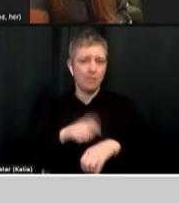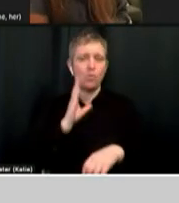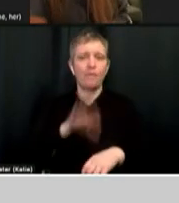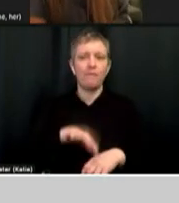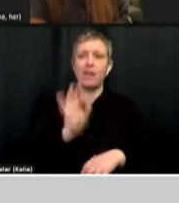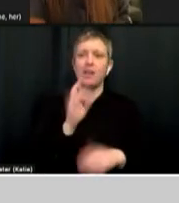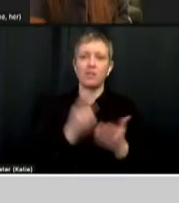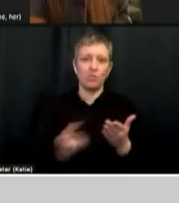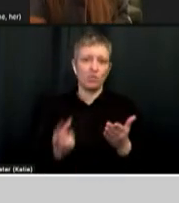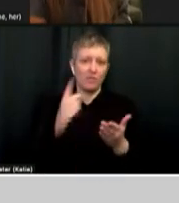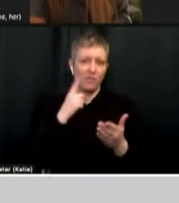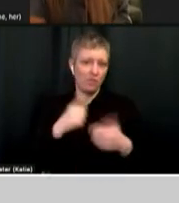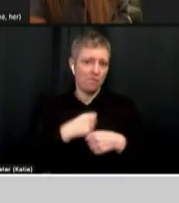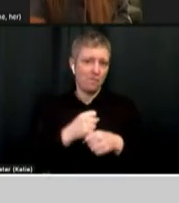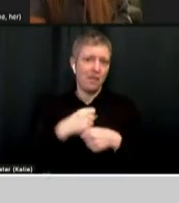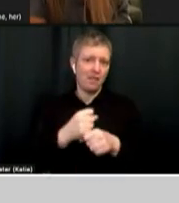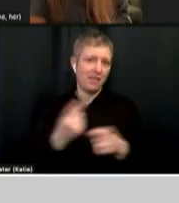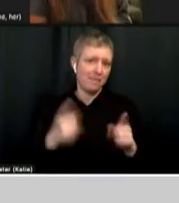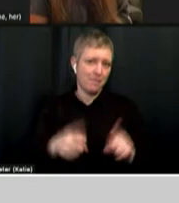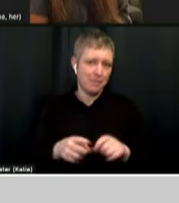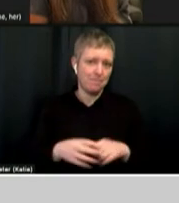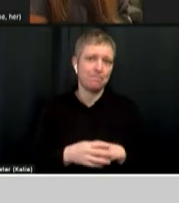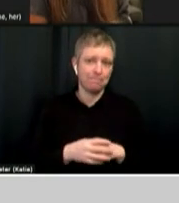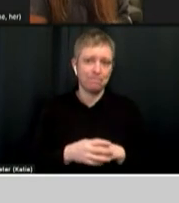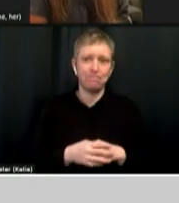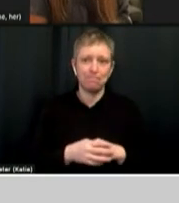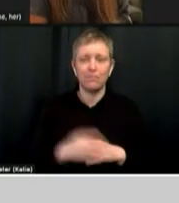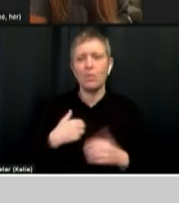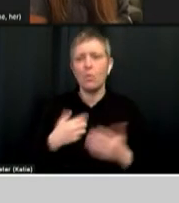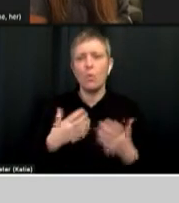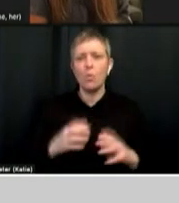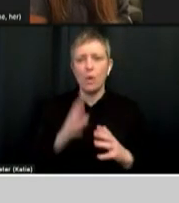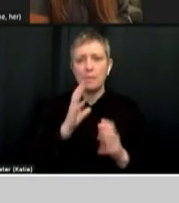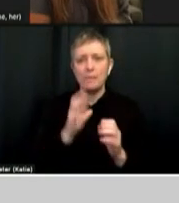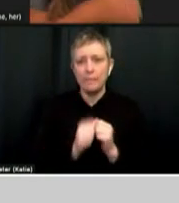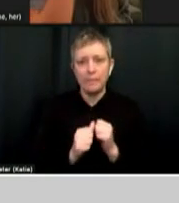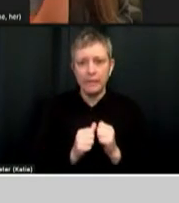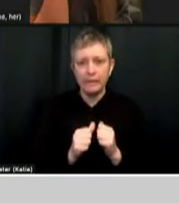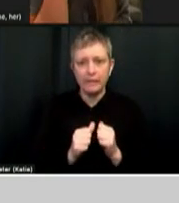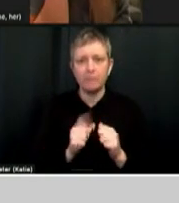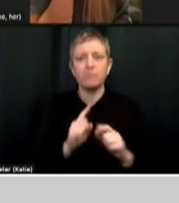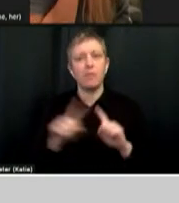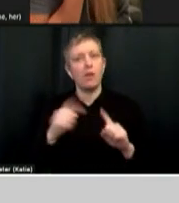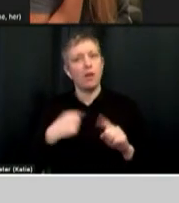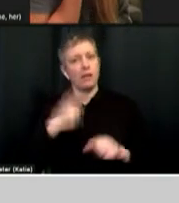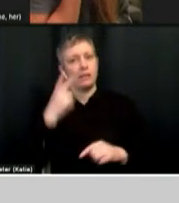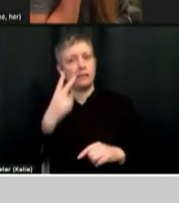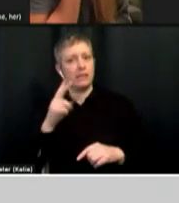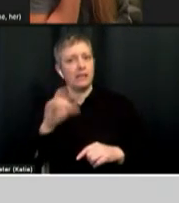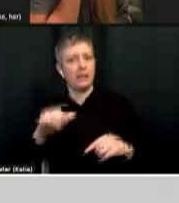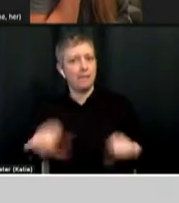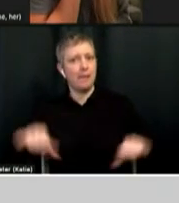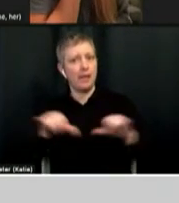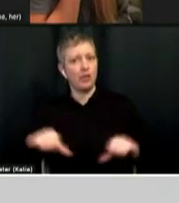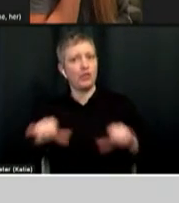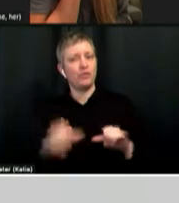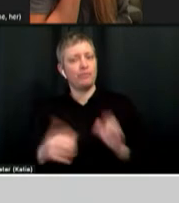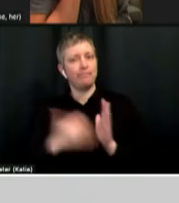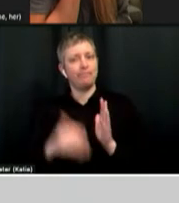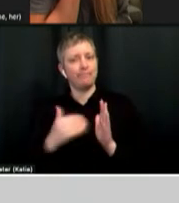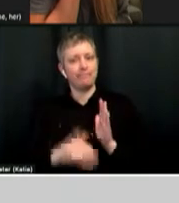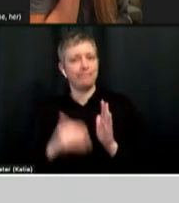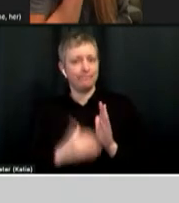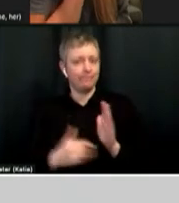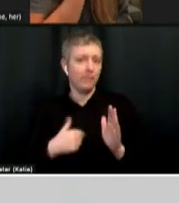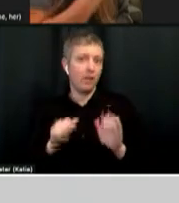don't want to be mean to anybody, but I just see that pattern. I've seen it many times. I could write a whole book about it. And so